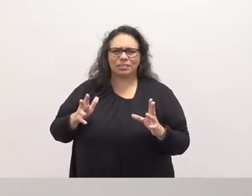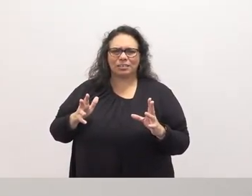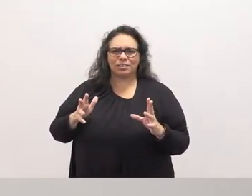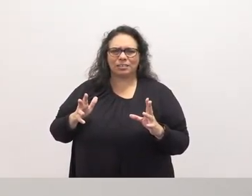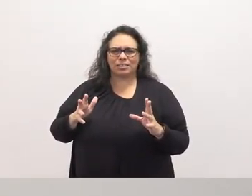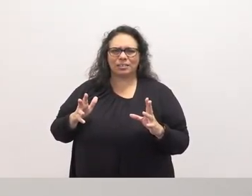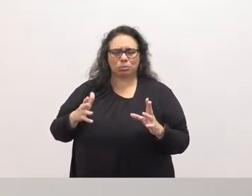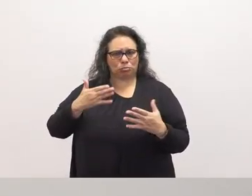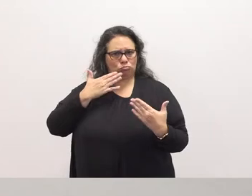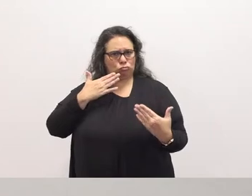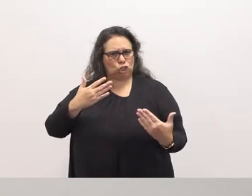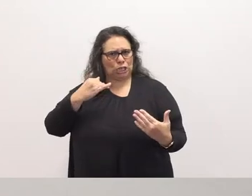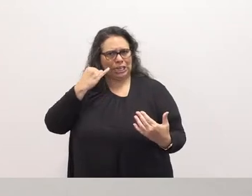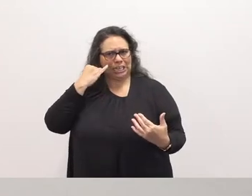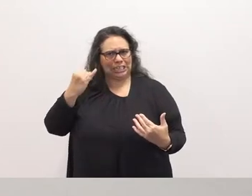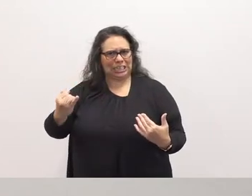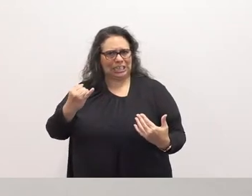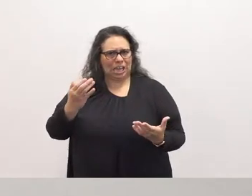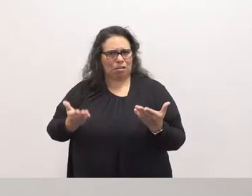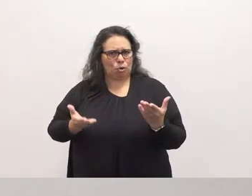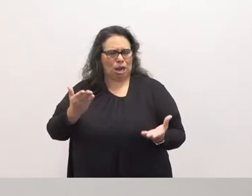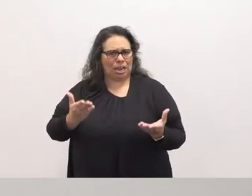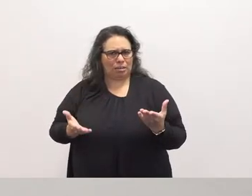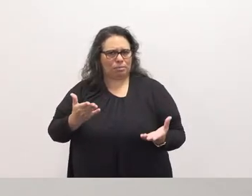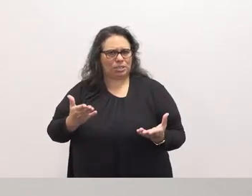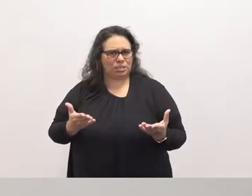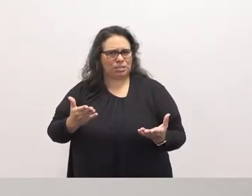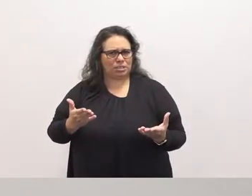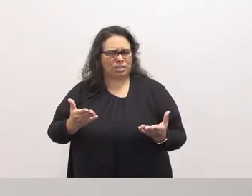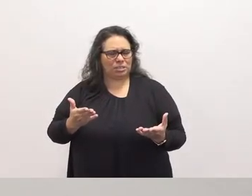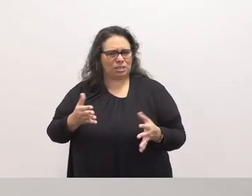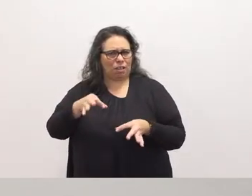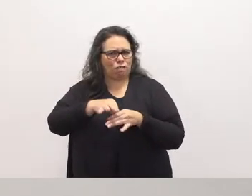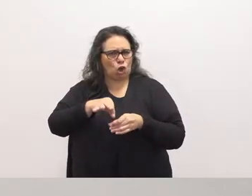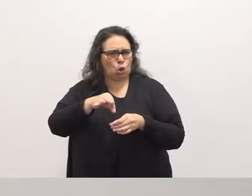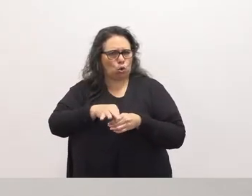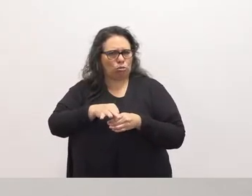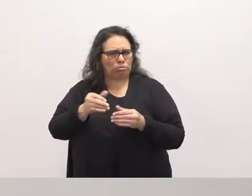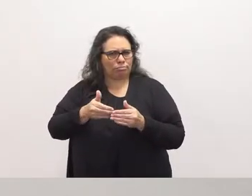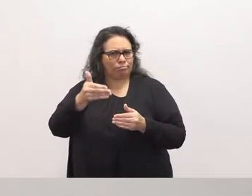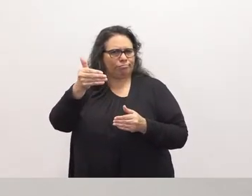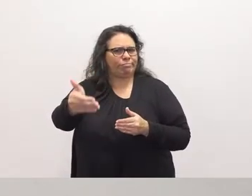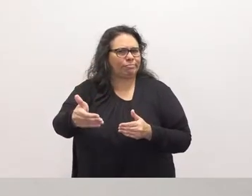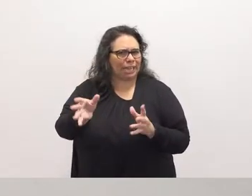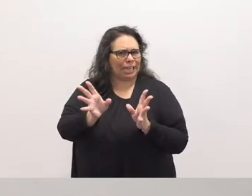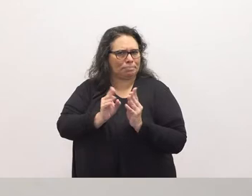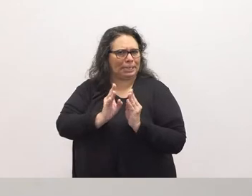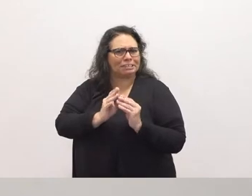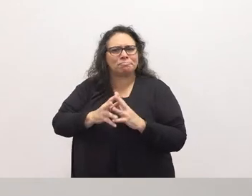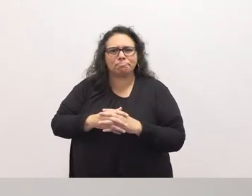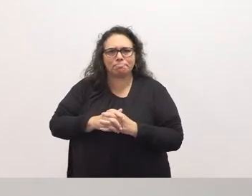it would be a good idea, perhaps, to move the vote to the next meeting.